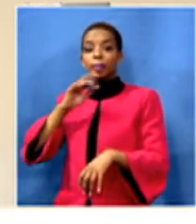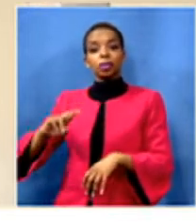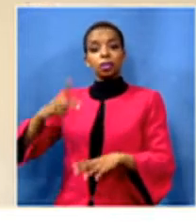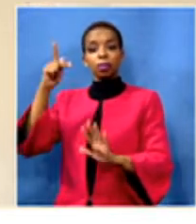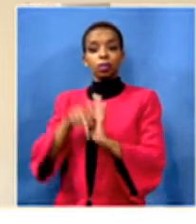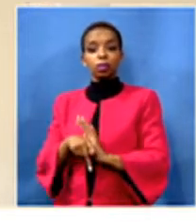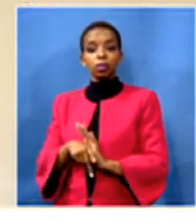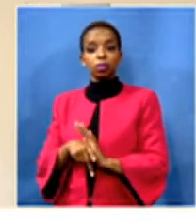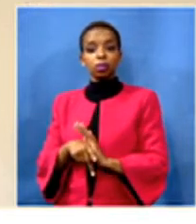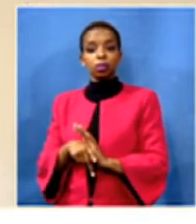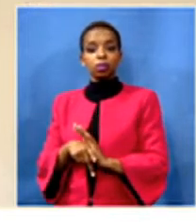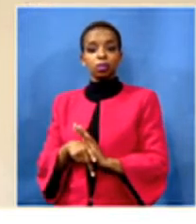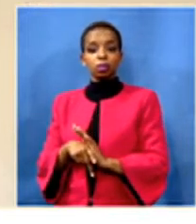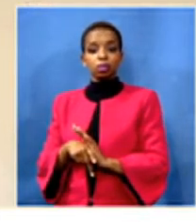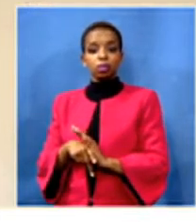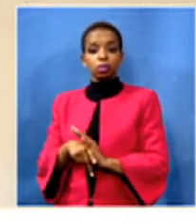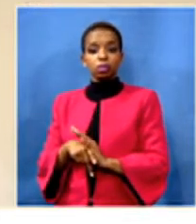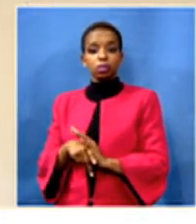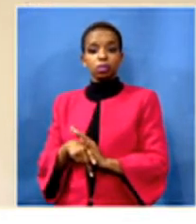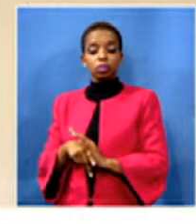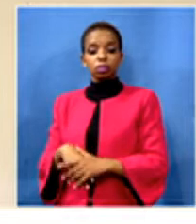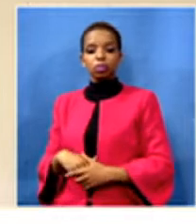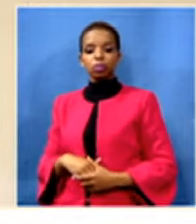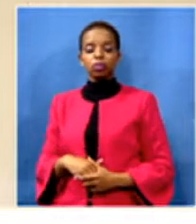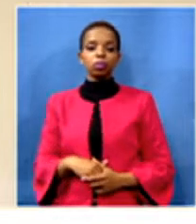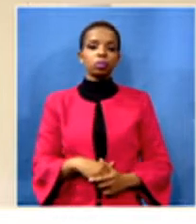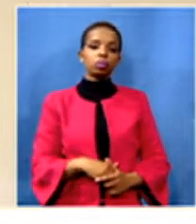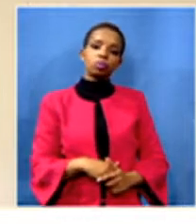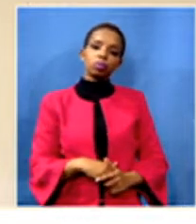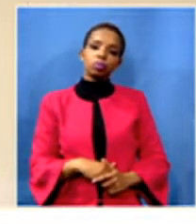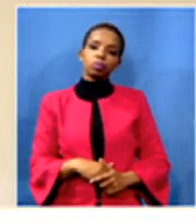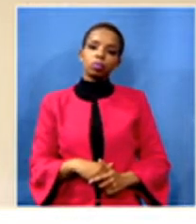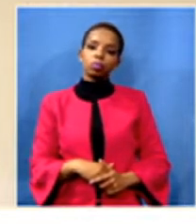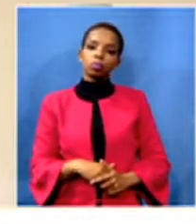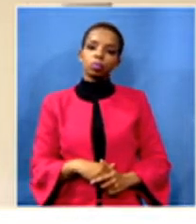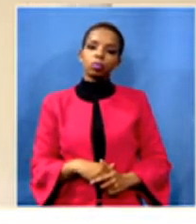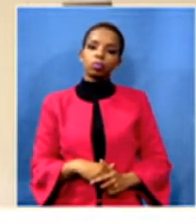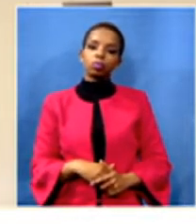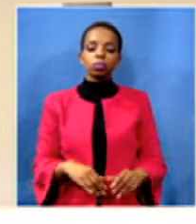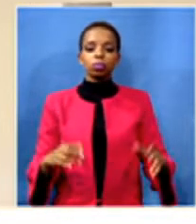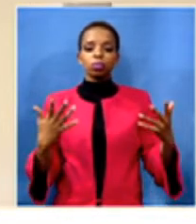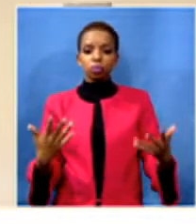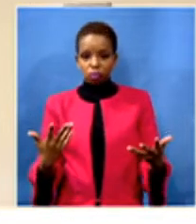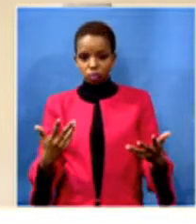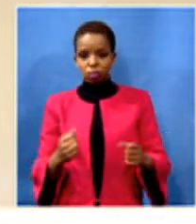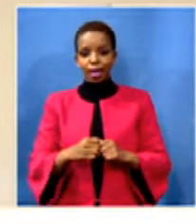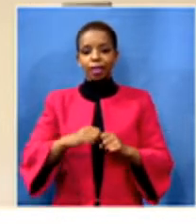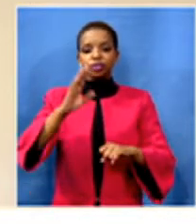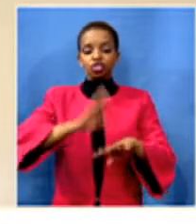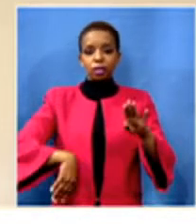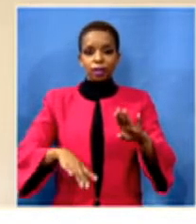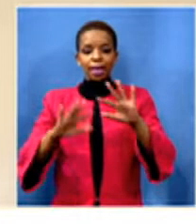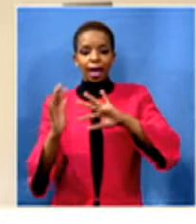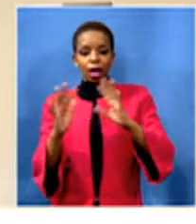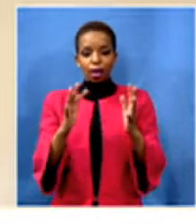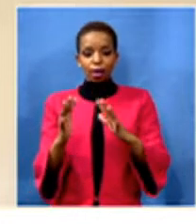Well, we will present it to the prosecution the crafting of charges are drafted